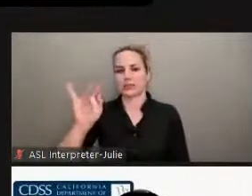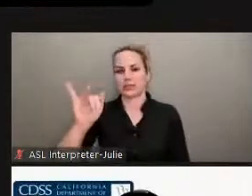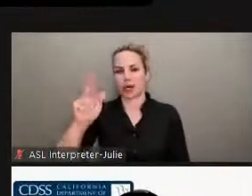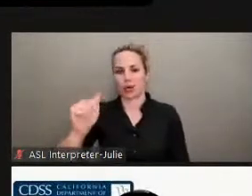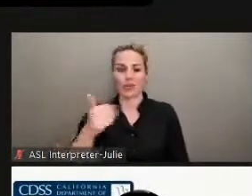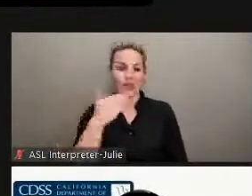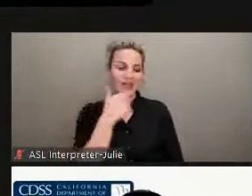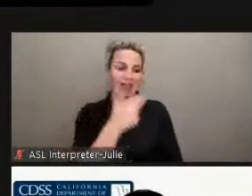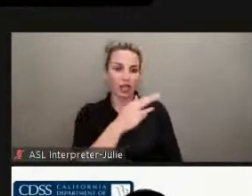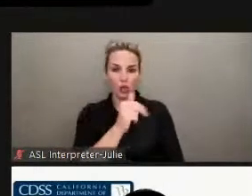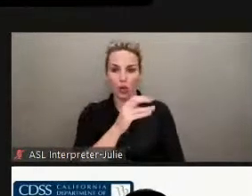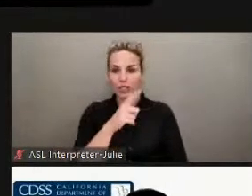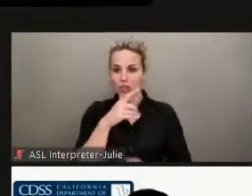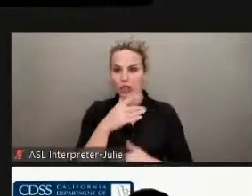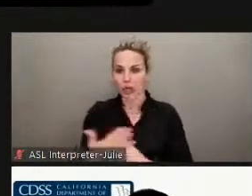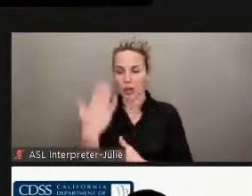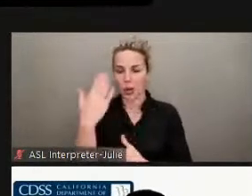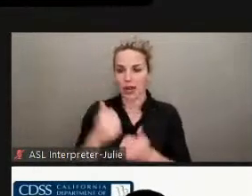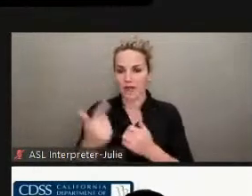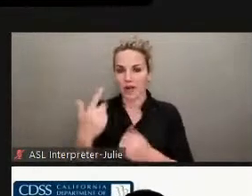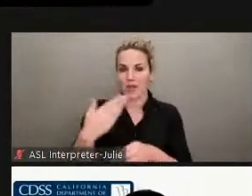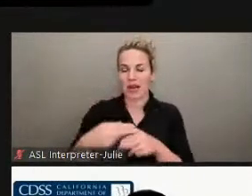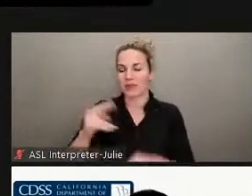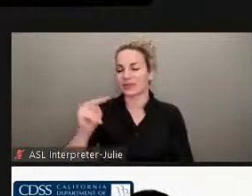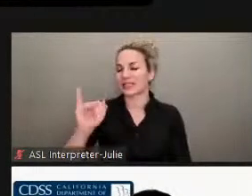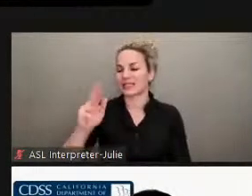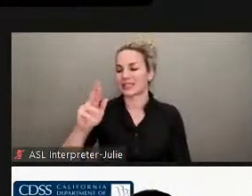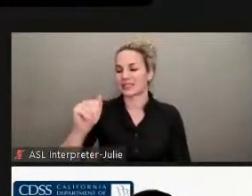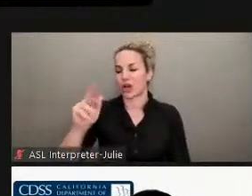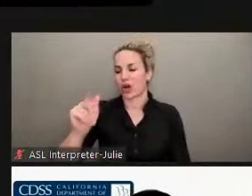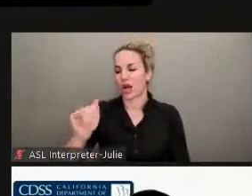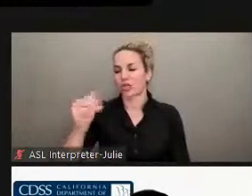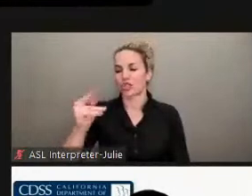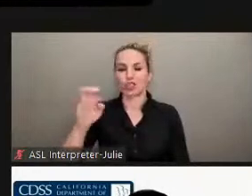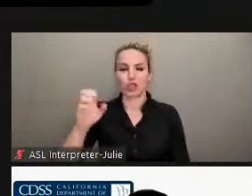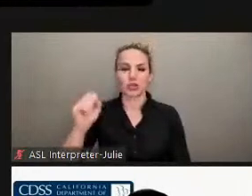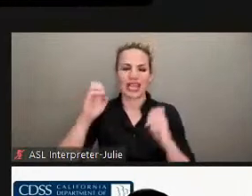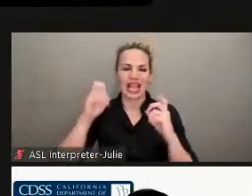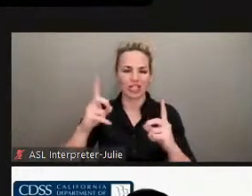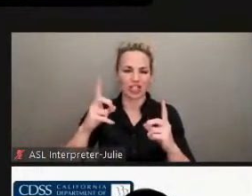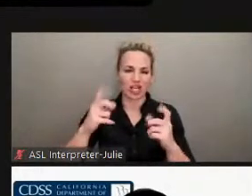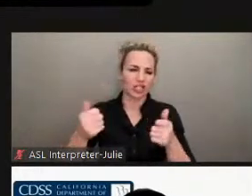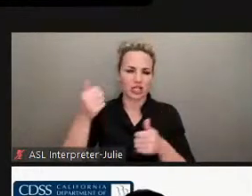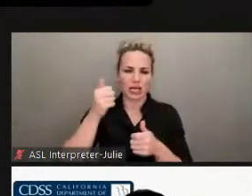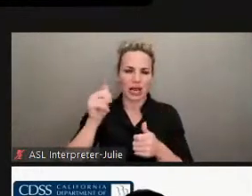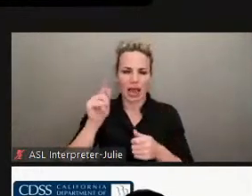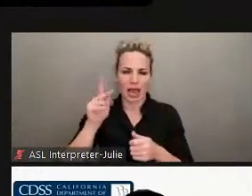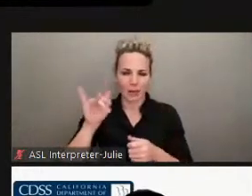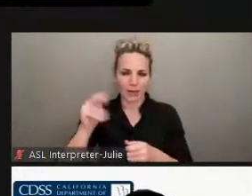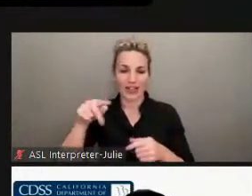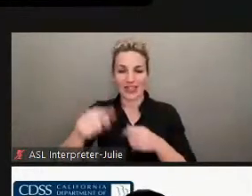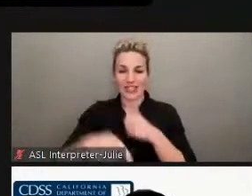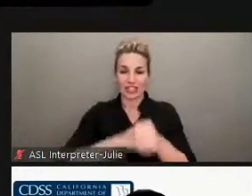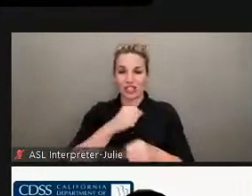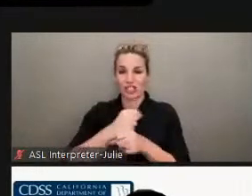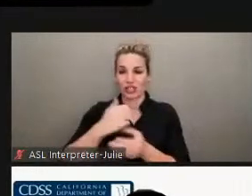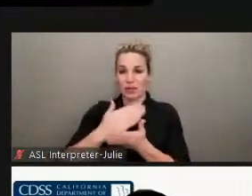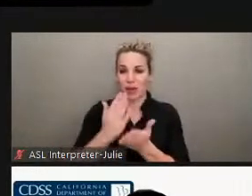Thank you, Rachel, and good morning, everybody. My name is Nadira Jones, Education Administrator. This year's budget